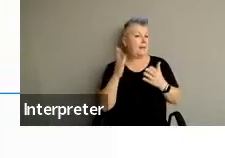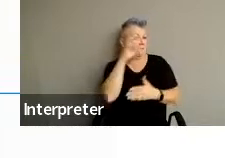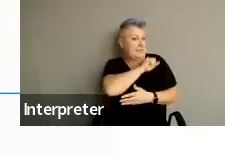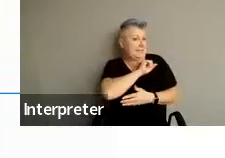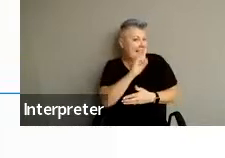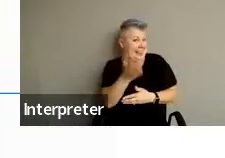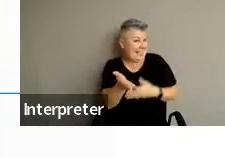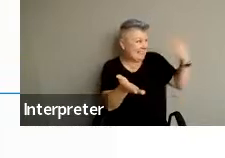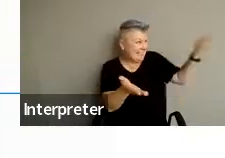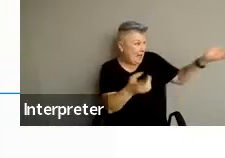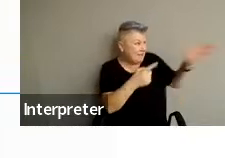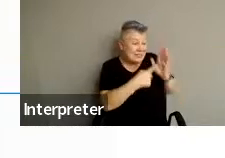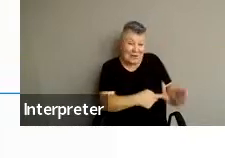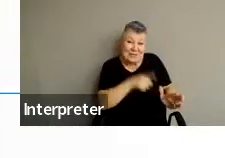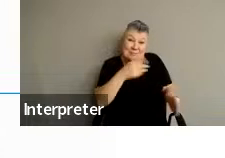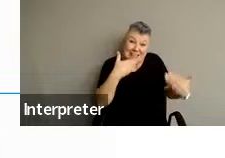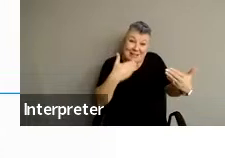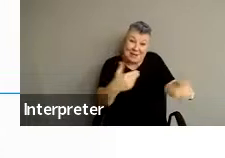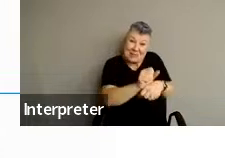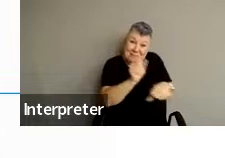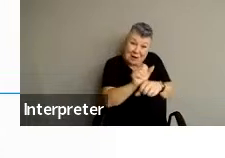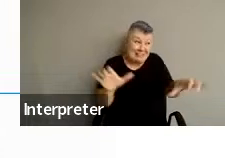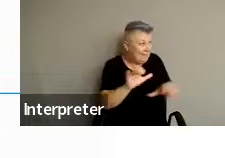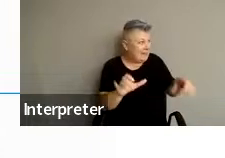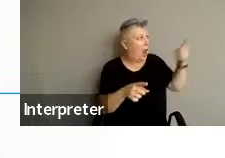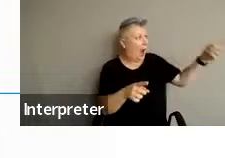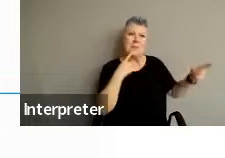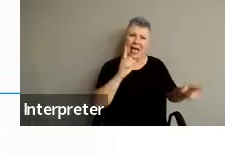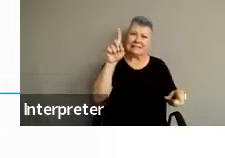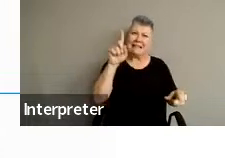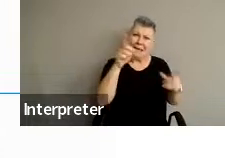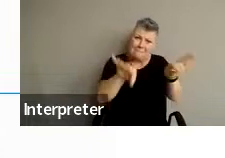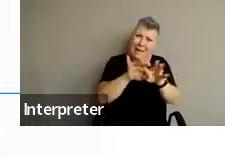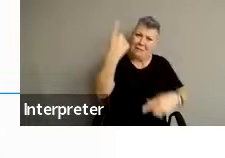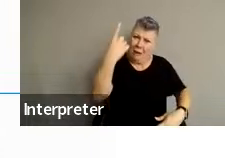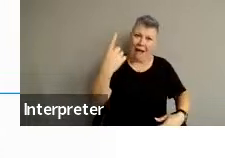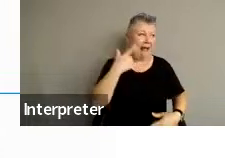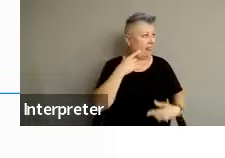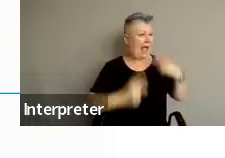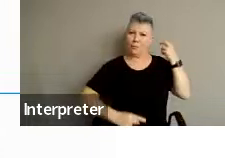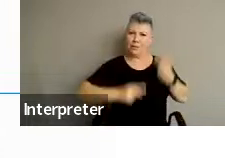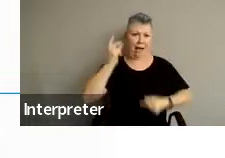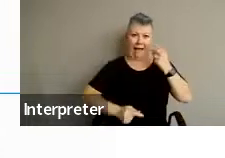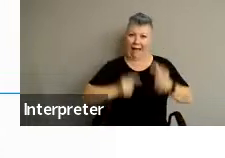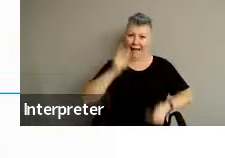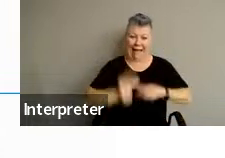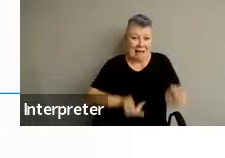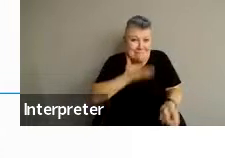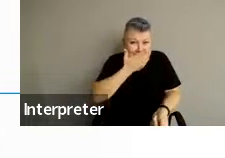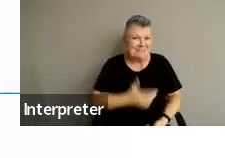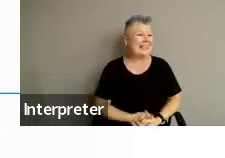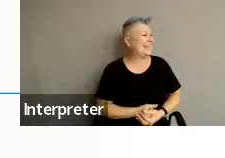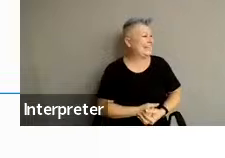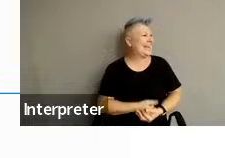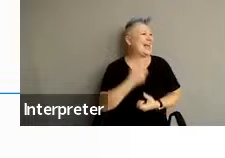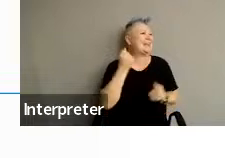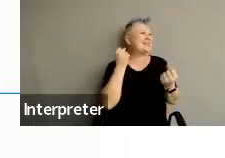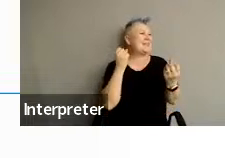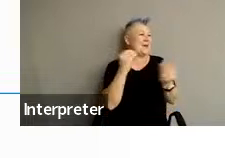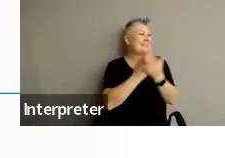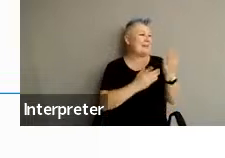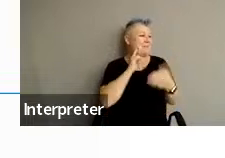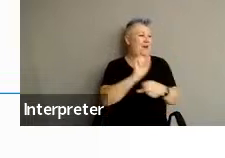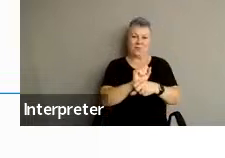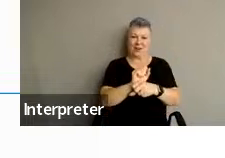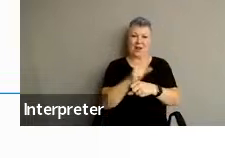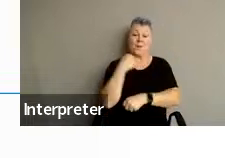work that they've done. The big one. Do you want to talk about that? Yes. Okay. I think it was going too fast. Okay. So some of our work, we have